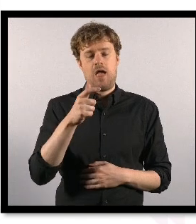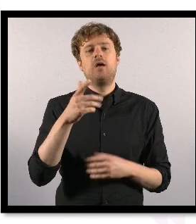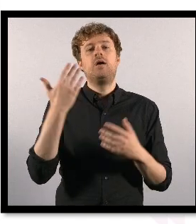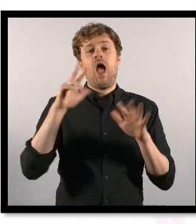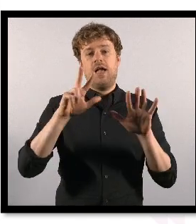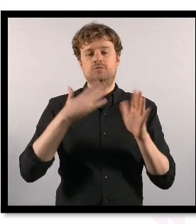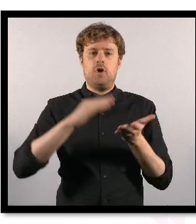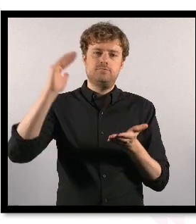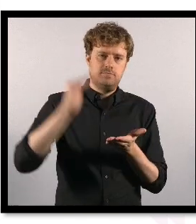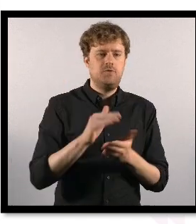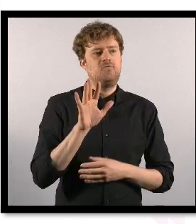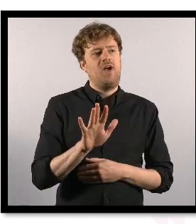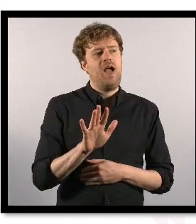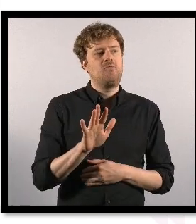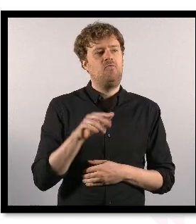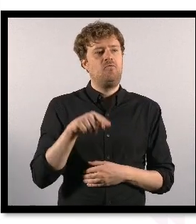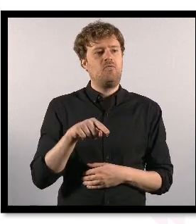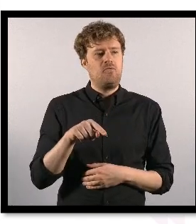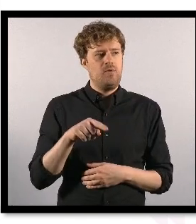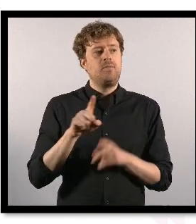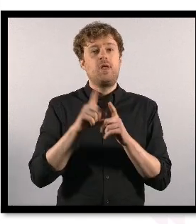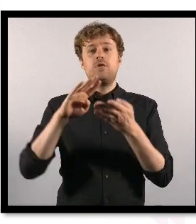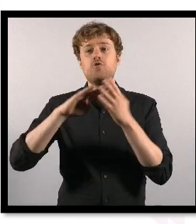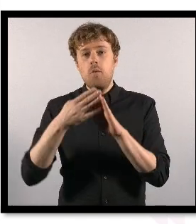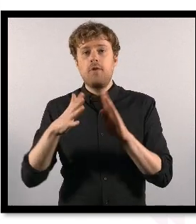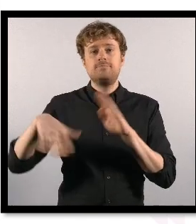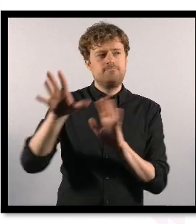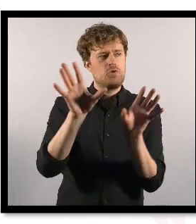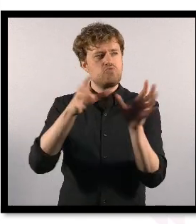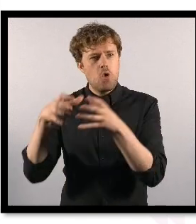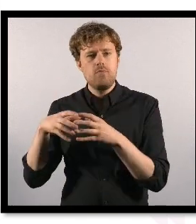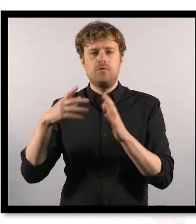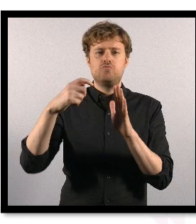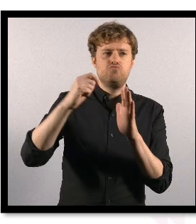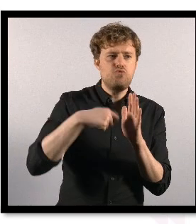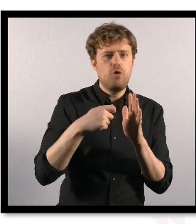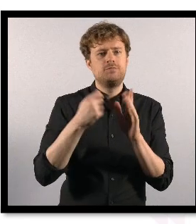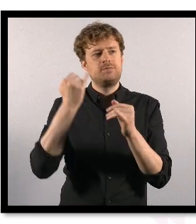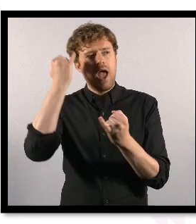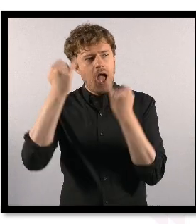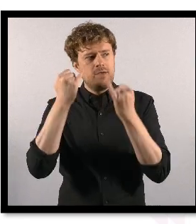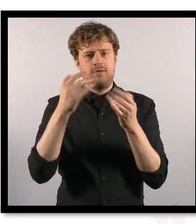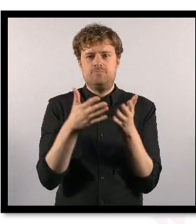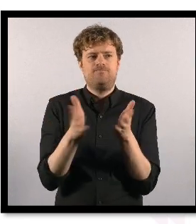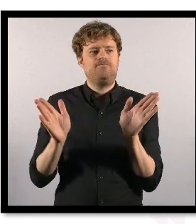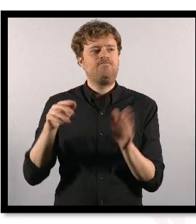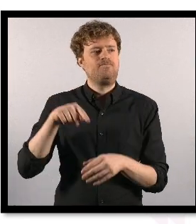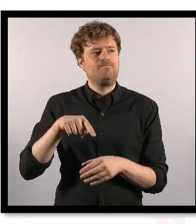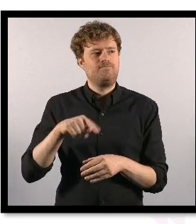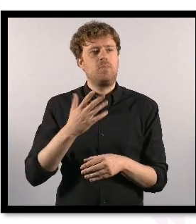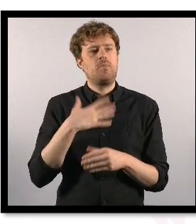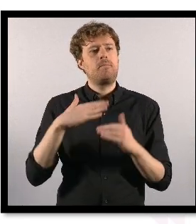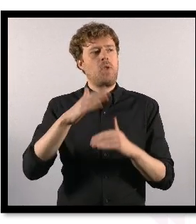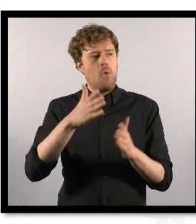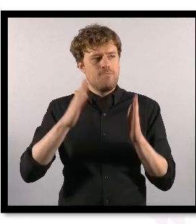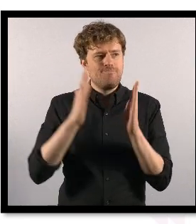it by heart by now, but it's a good issue which has a lot of discussion around this topic. And more importantly, after KubeCon, we're going to open the elections